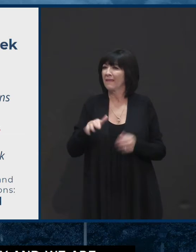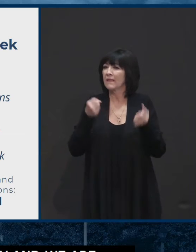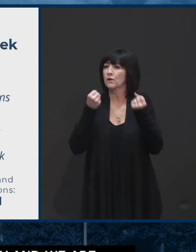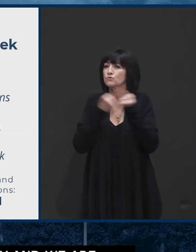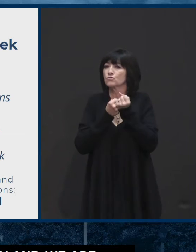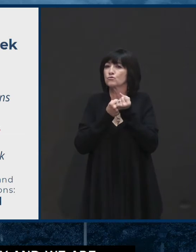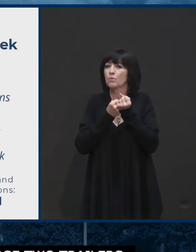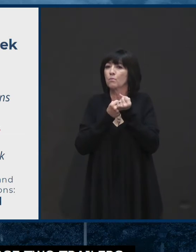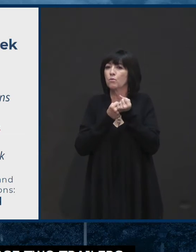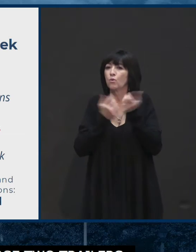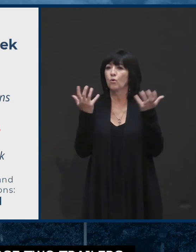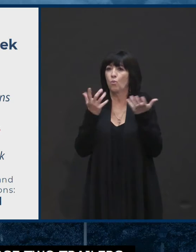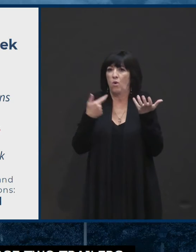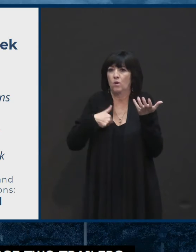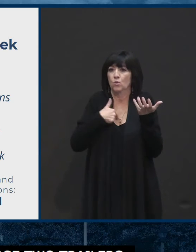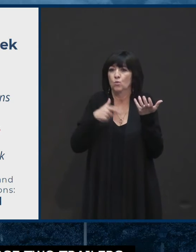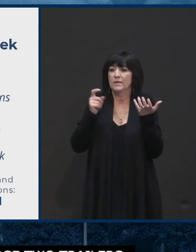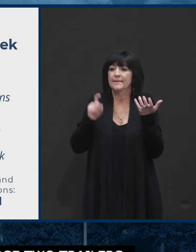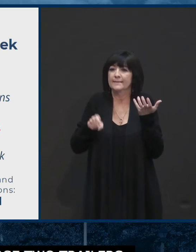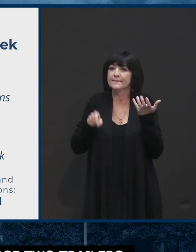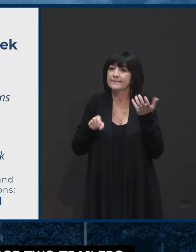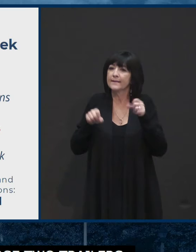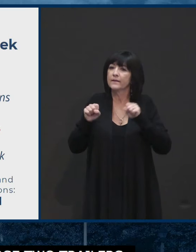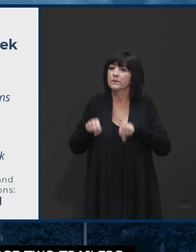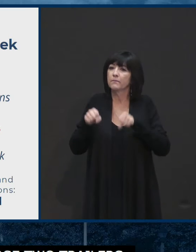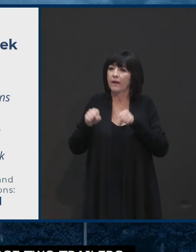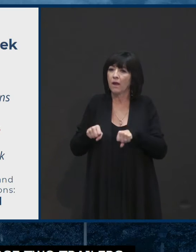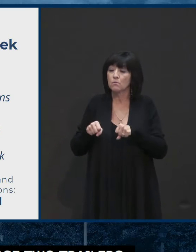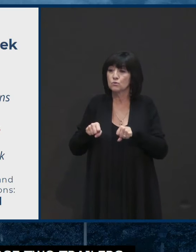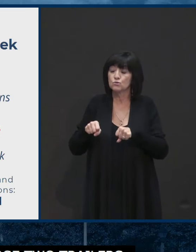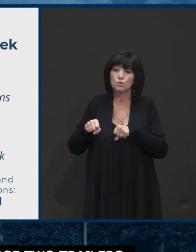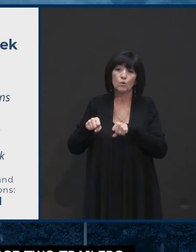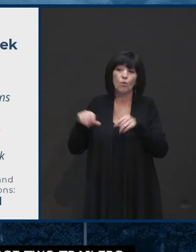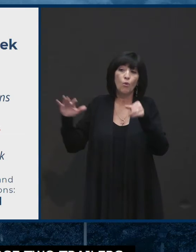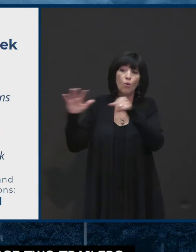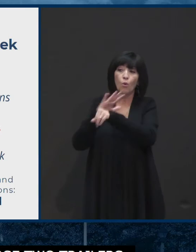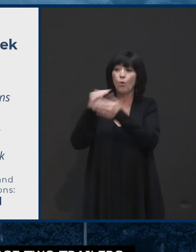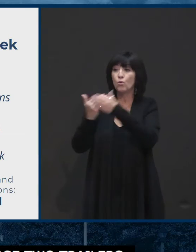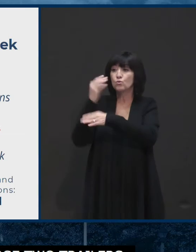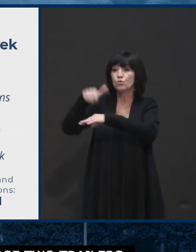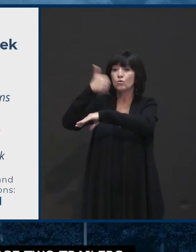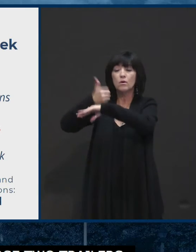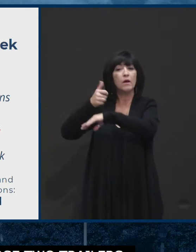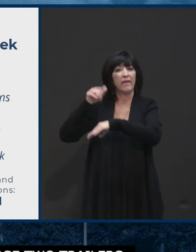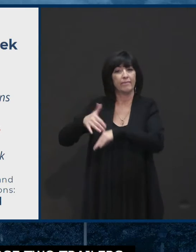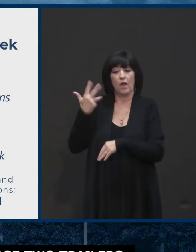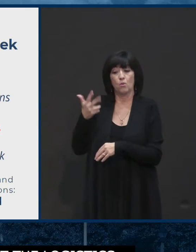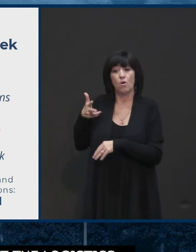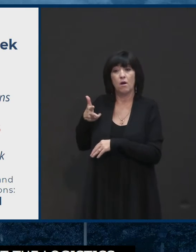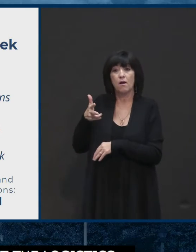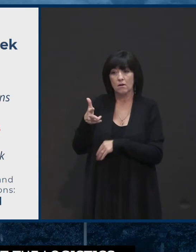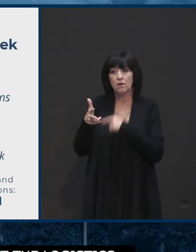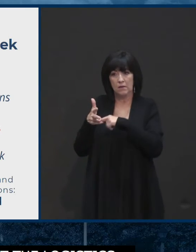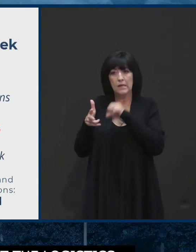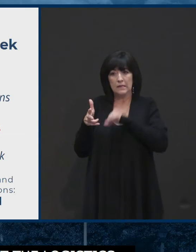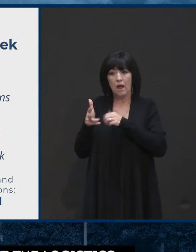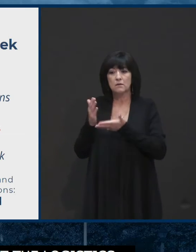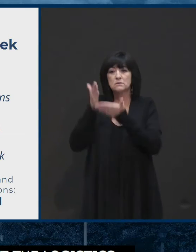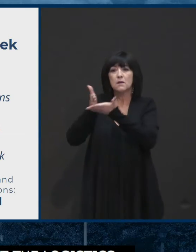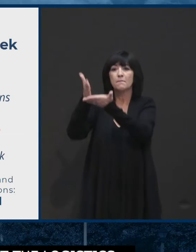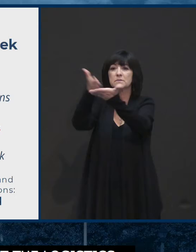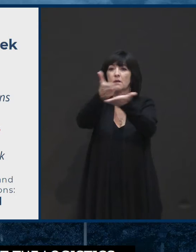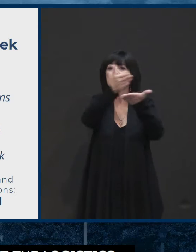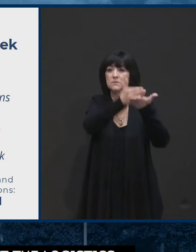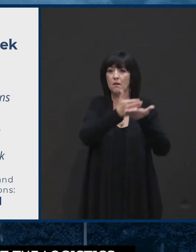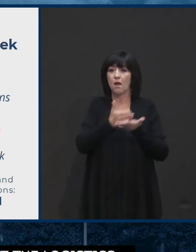logistics needed. The map there on the left of this slide is a snapshot of just the curative testing locations for this week.